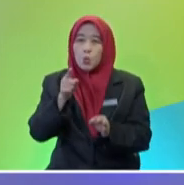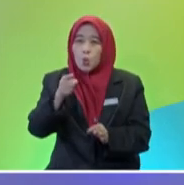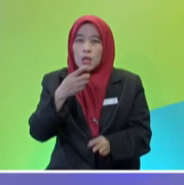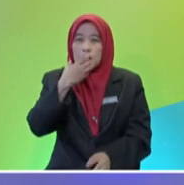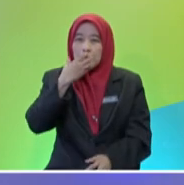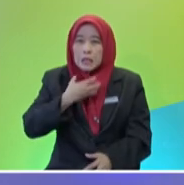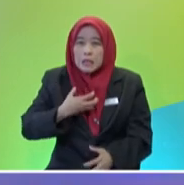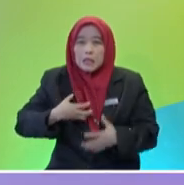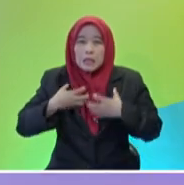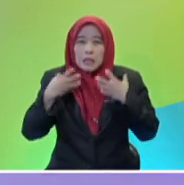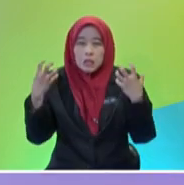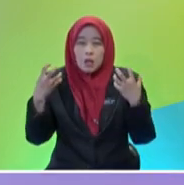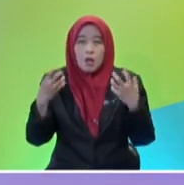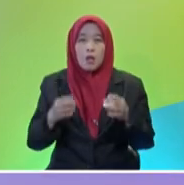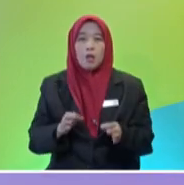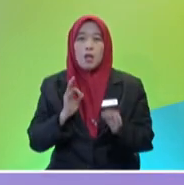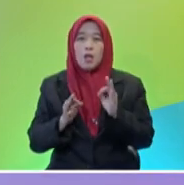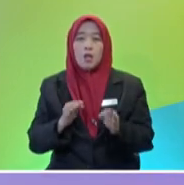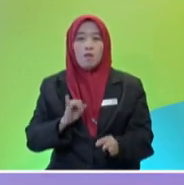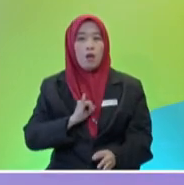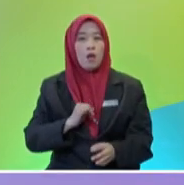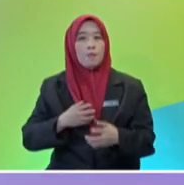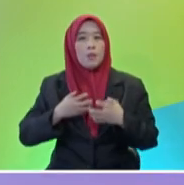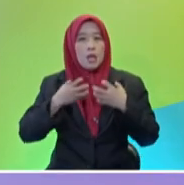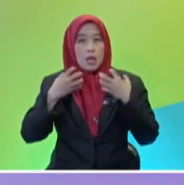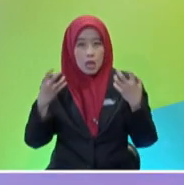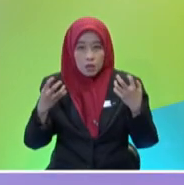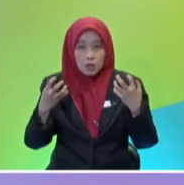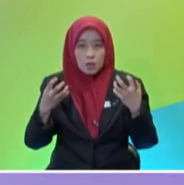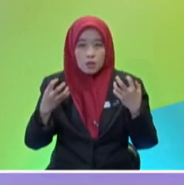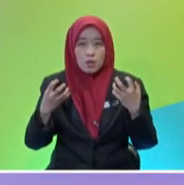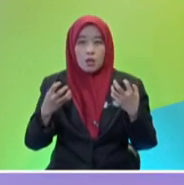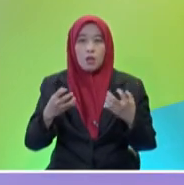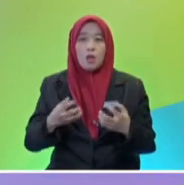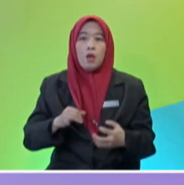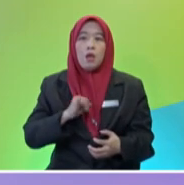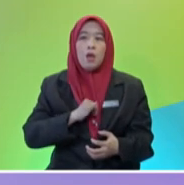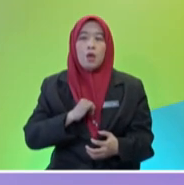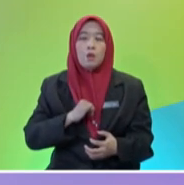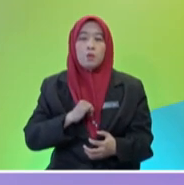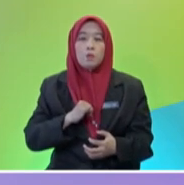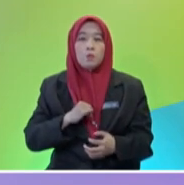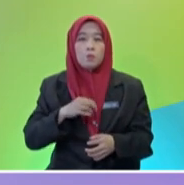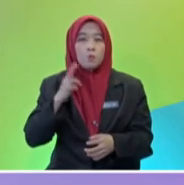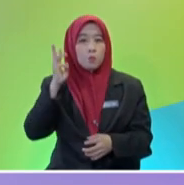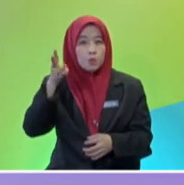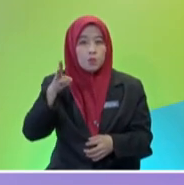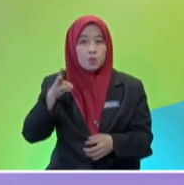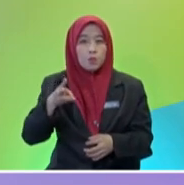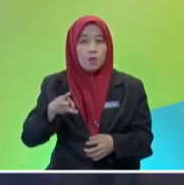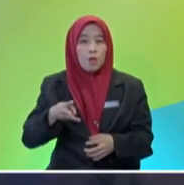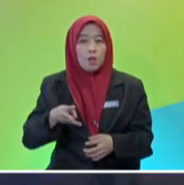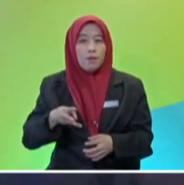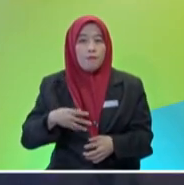that you are angry? If I'm angry, usually I would have a frown. Like this. Oh, okay. Mm. Yeah, you